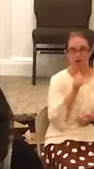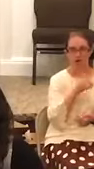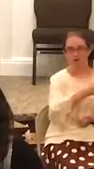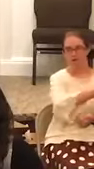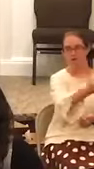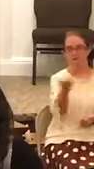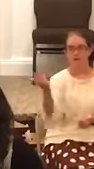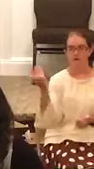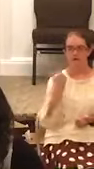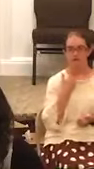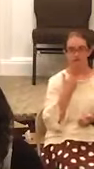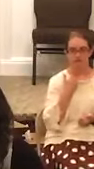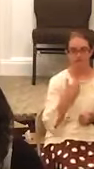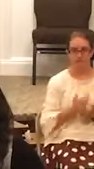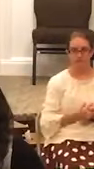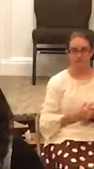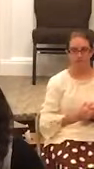us.